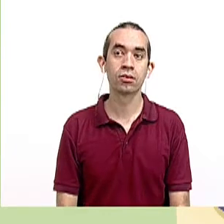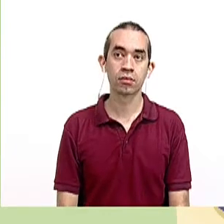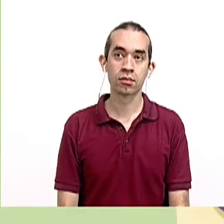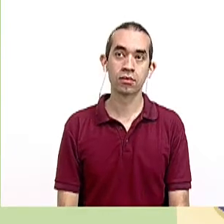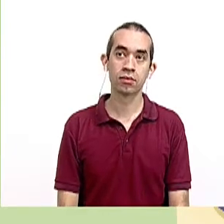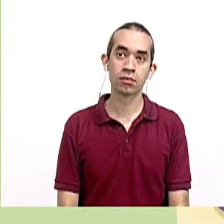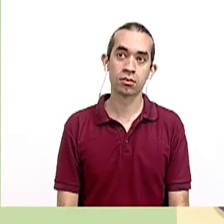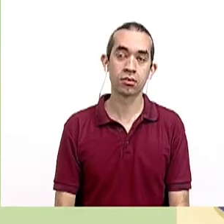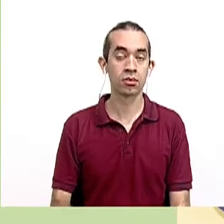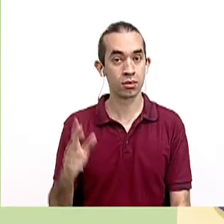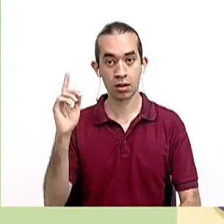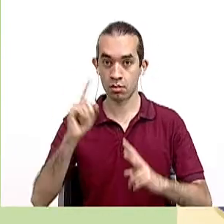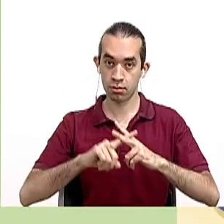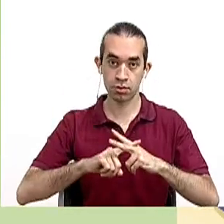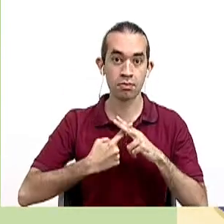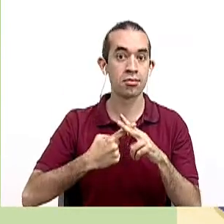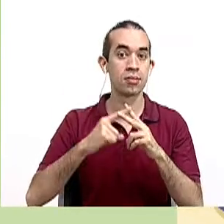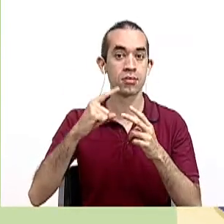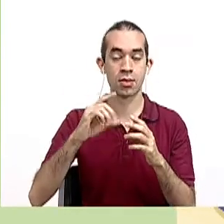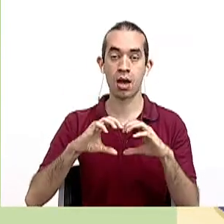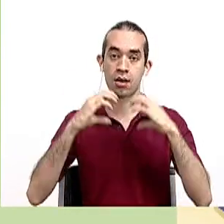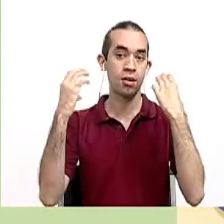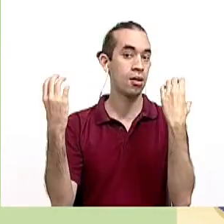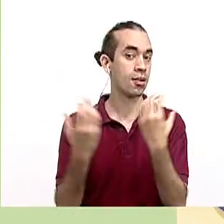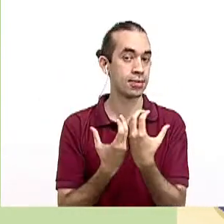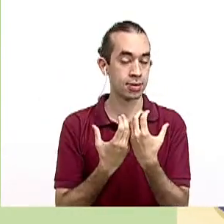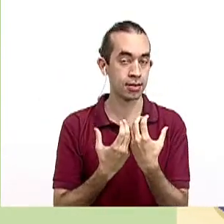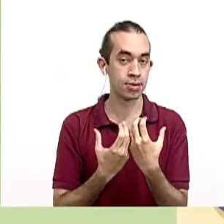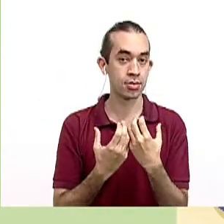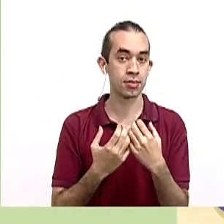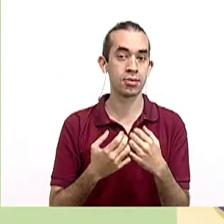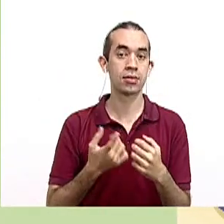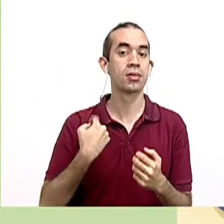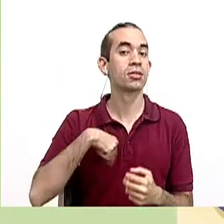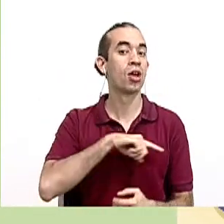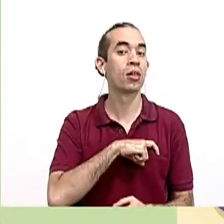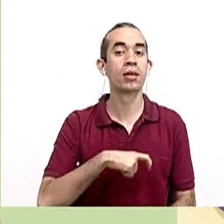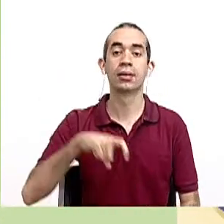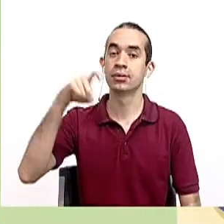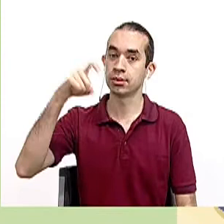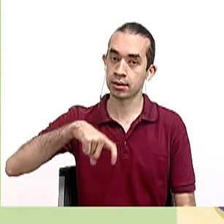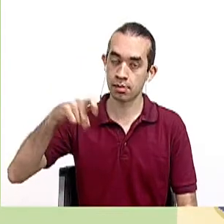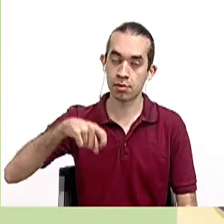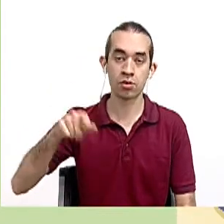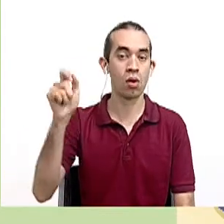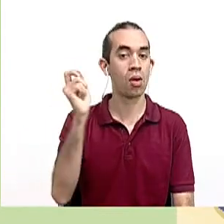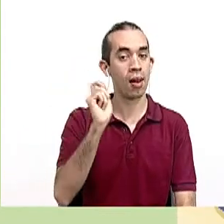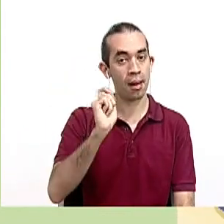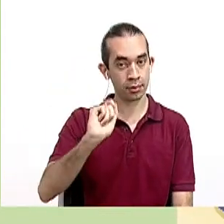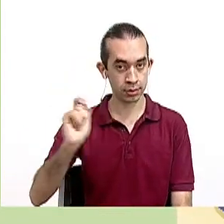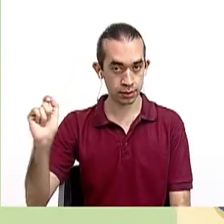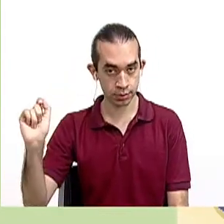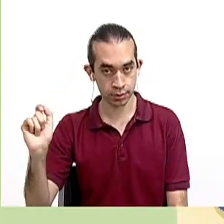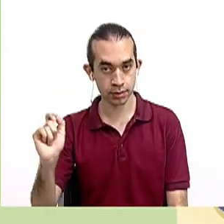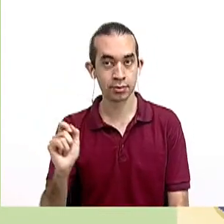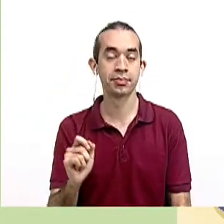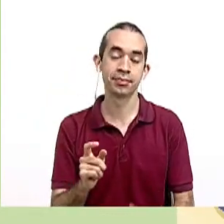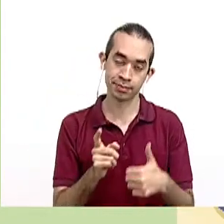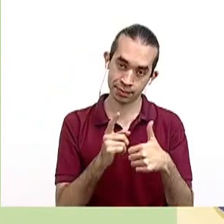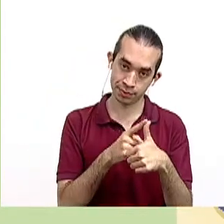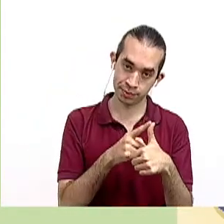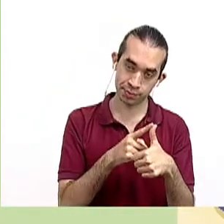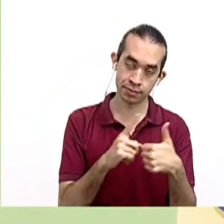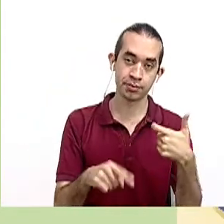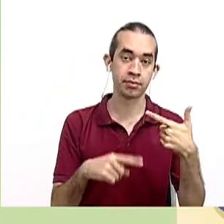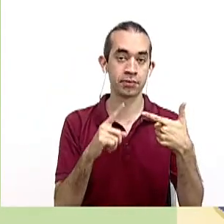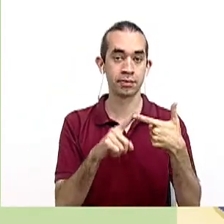So let's get ready for this lesson. We are going to need a pencil, okay? We are going